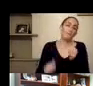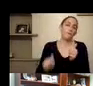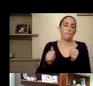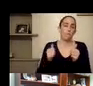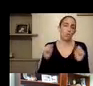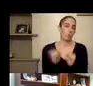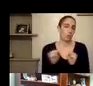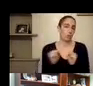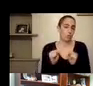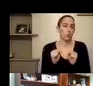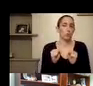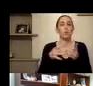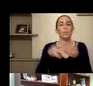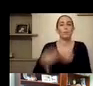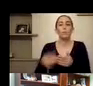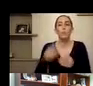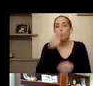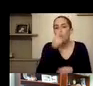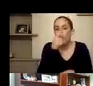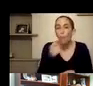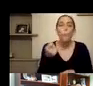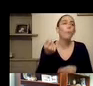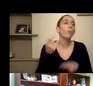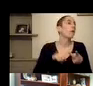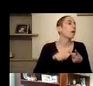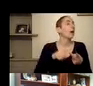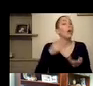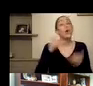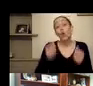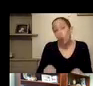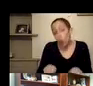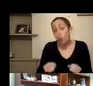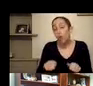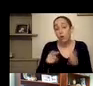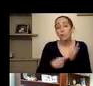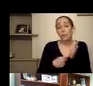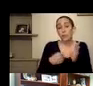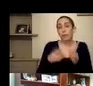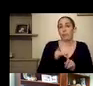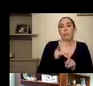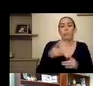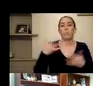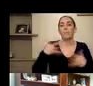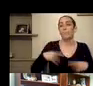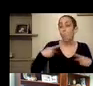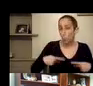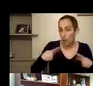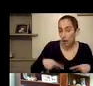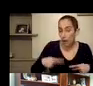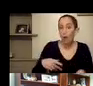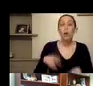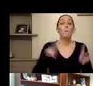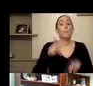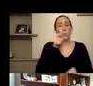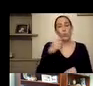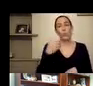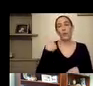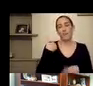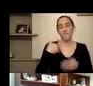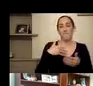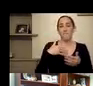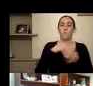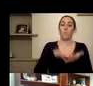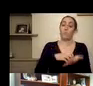illnesses, mostly colds. Occasionally you can get pneumonia from some of them. People that are immunocompromised tend to have pneumonias and more